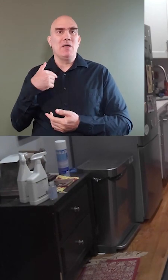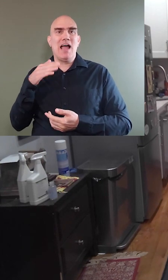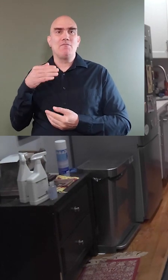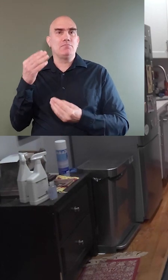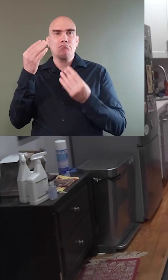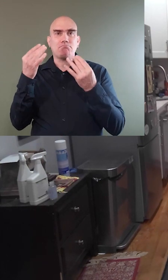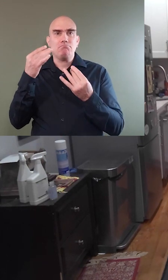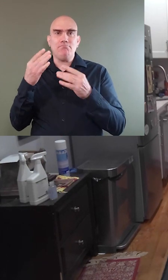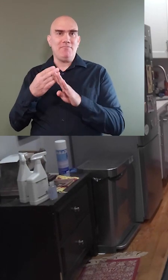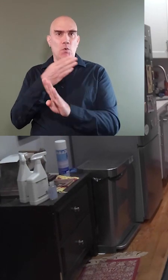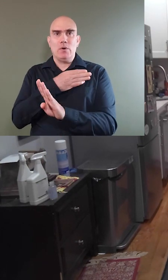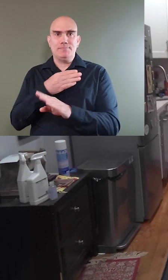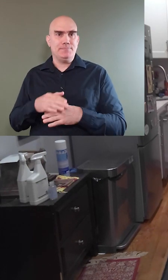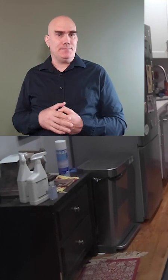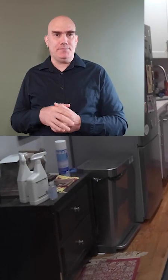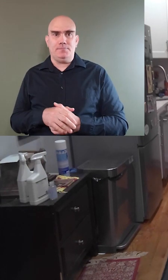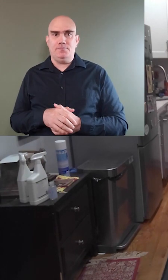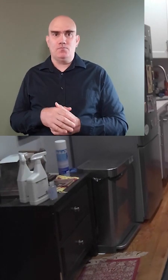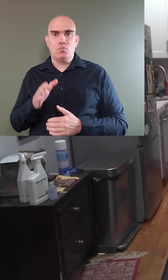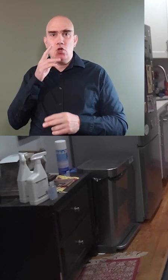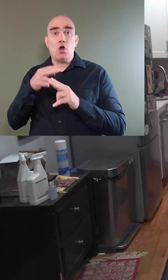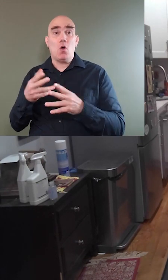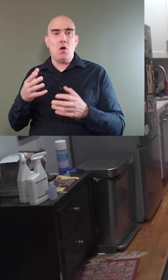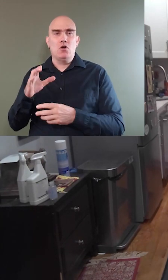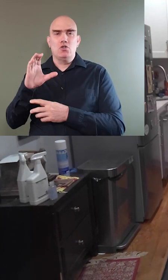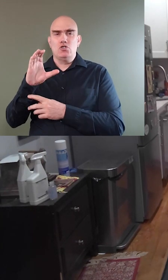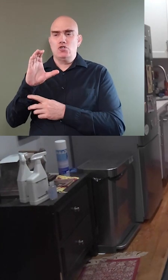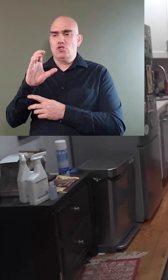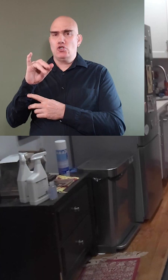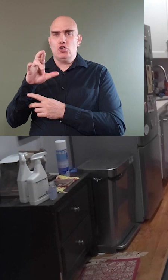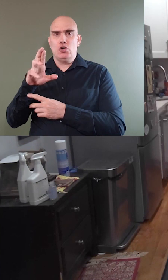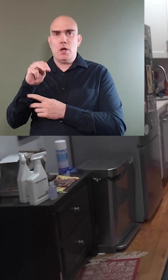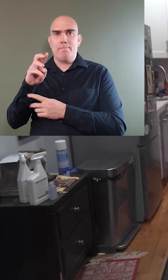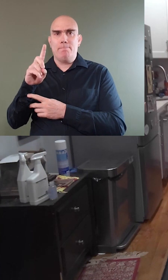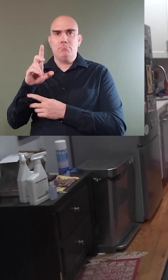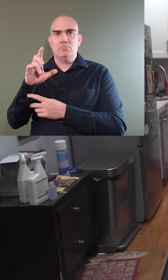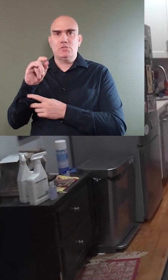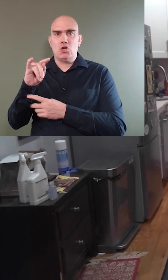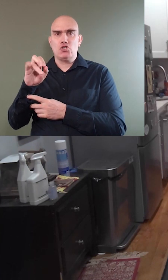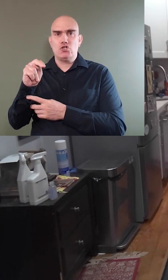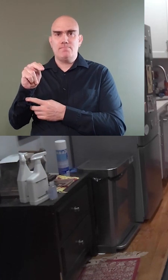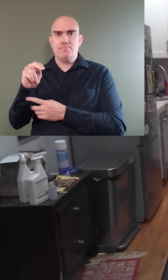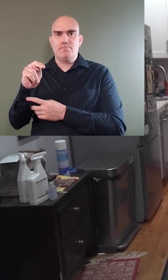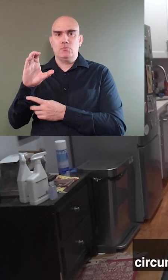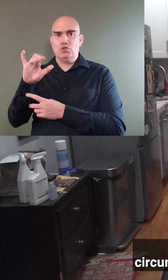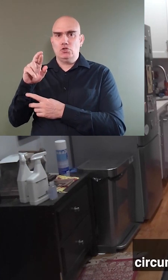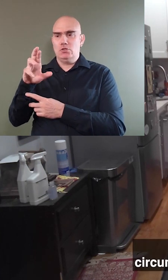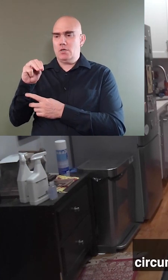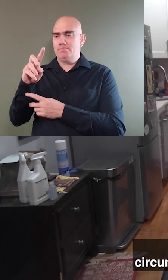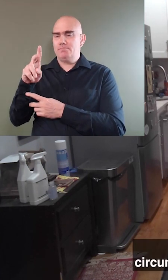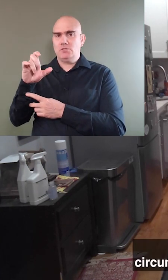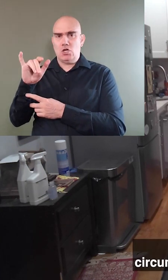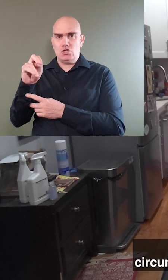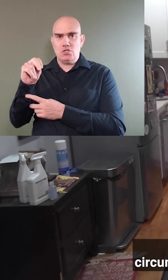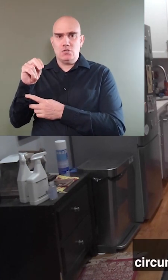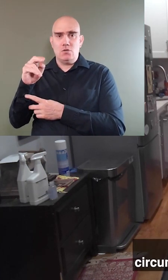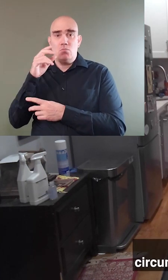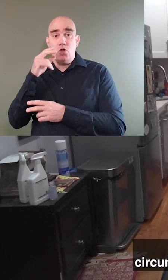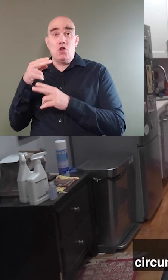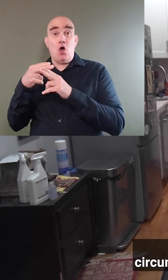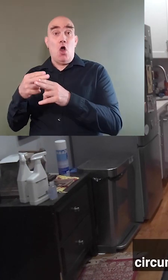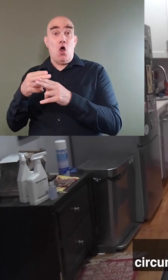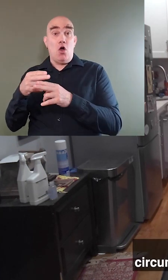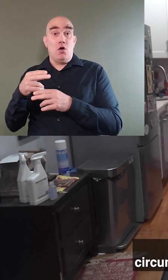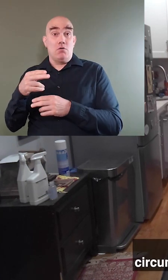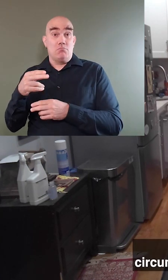haven't considered before, and we're going to call it circumduction. we're going to call it